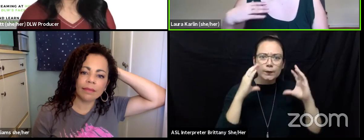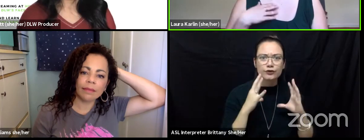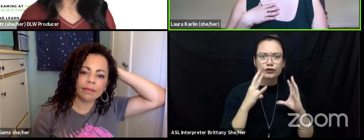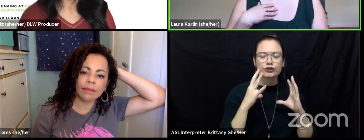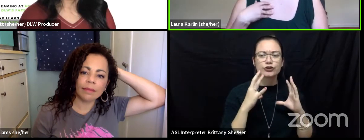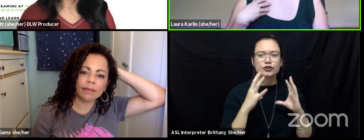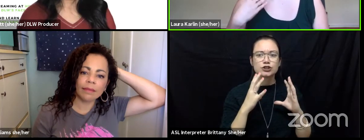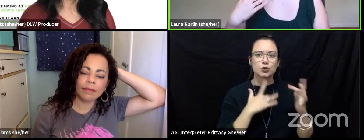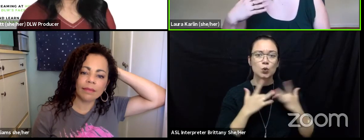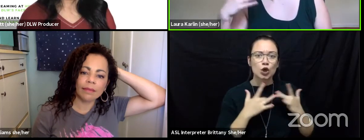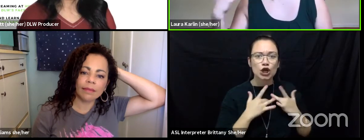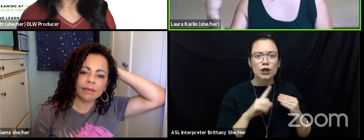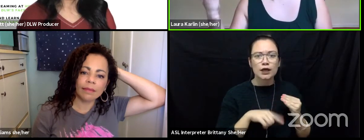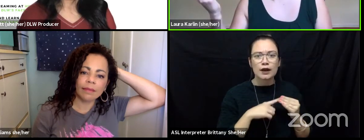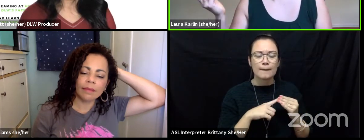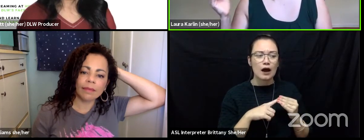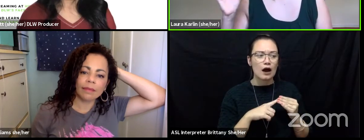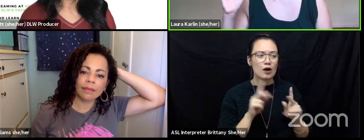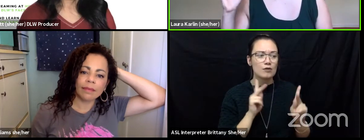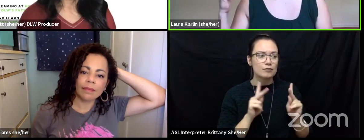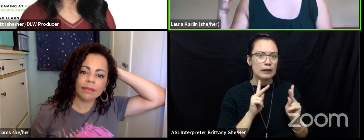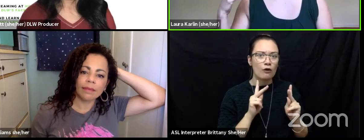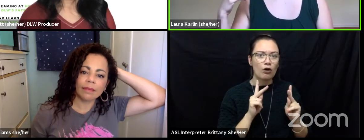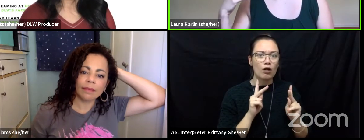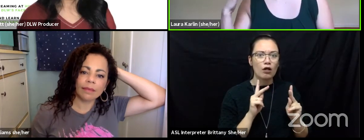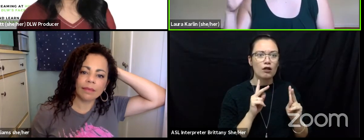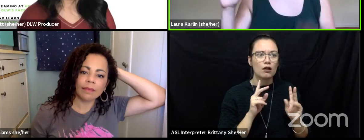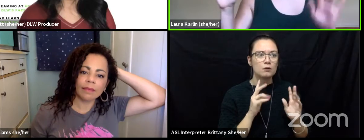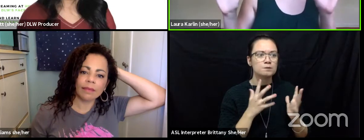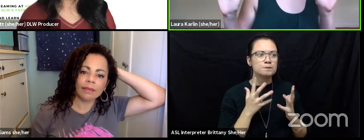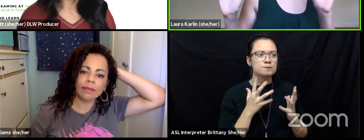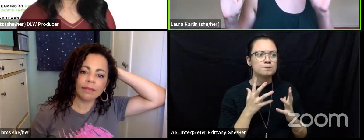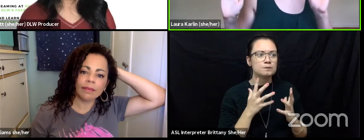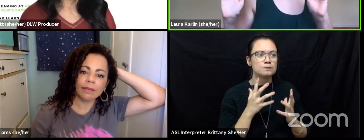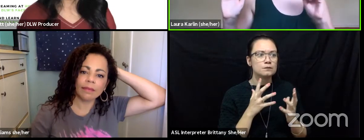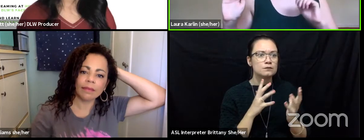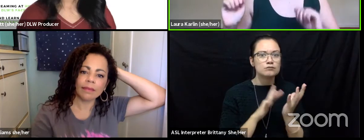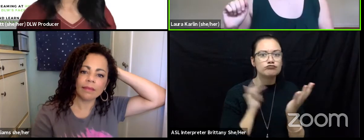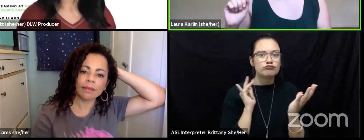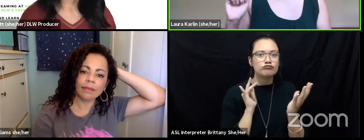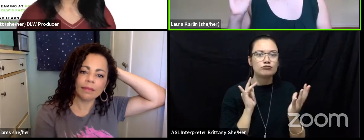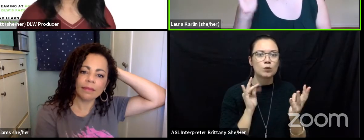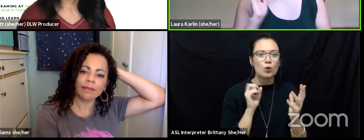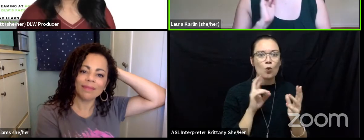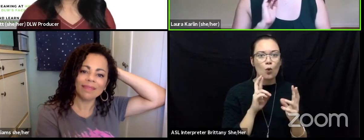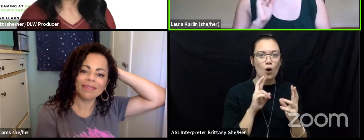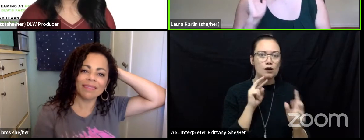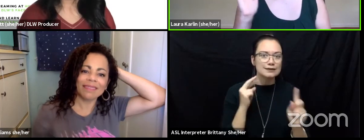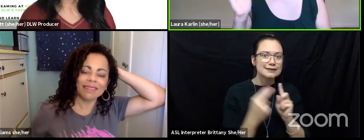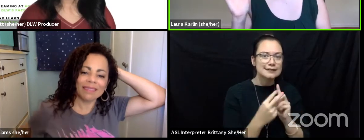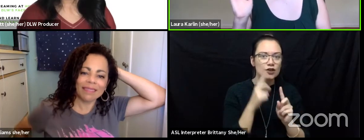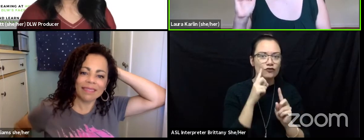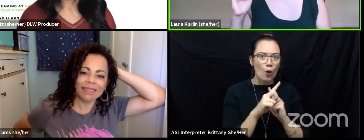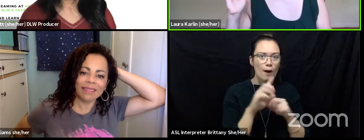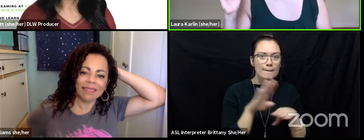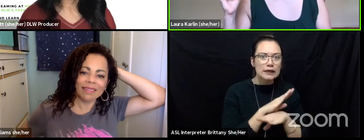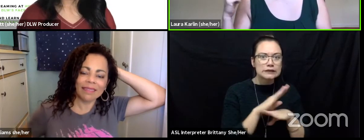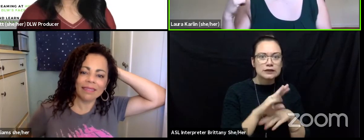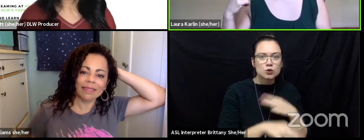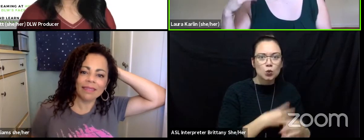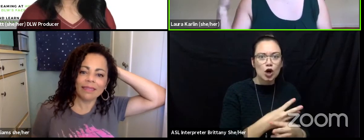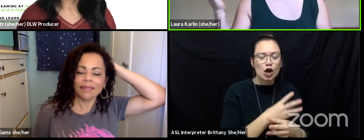about being like taken for like the commercial world, and they were worried about being